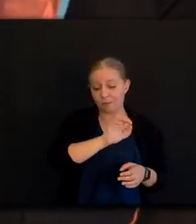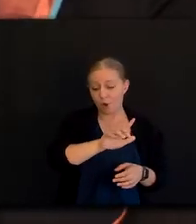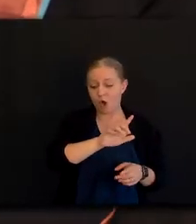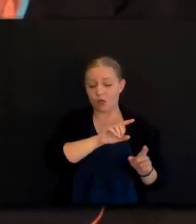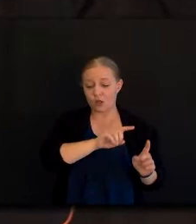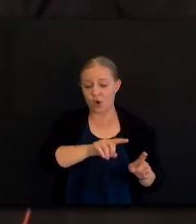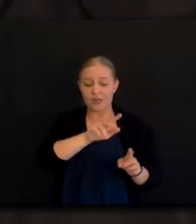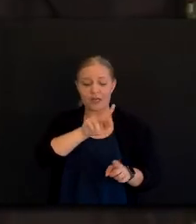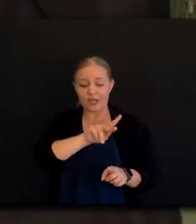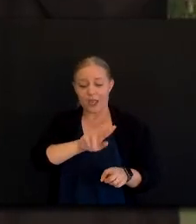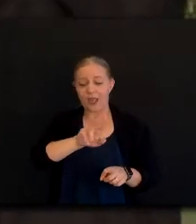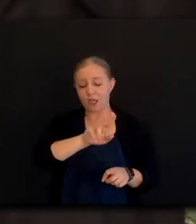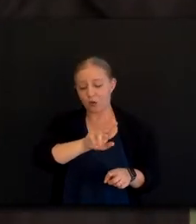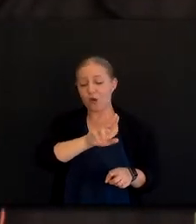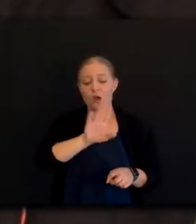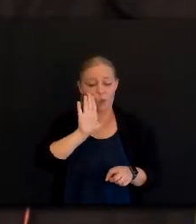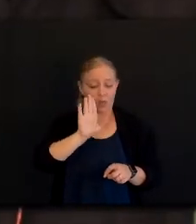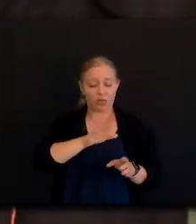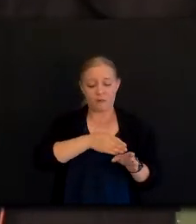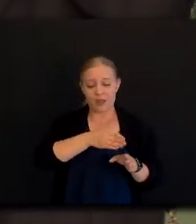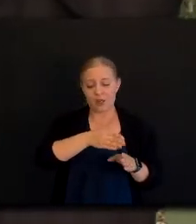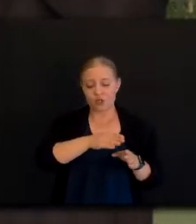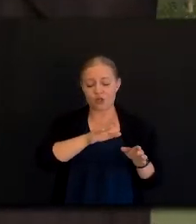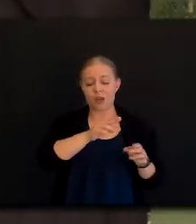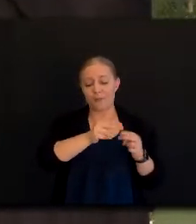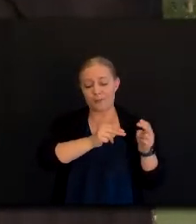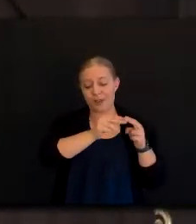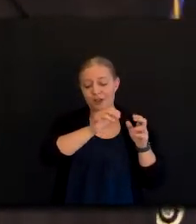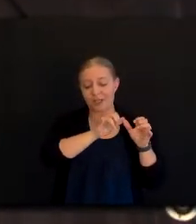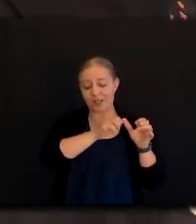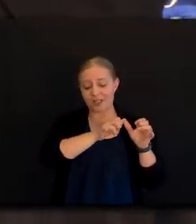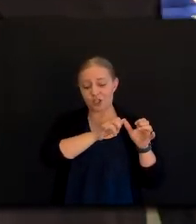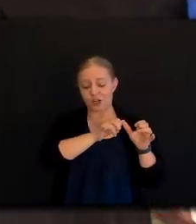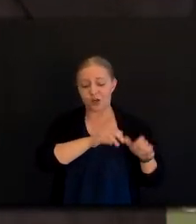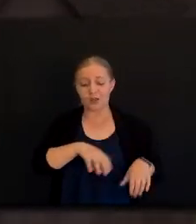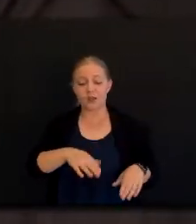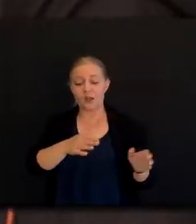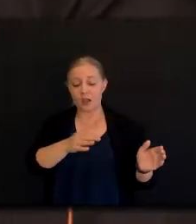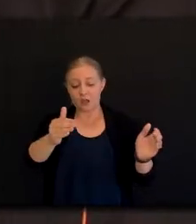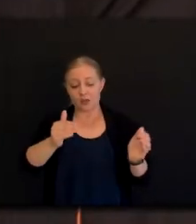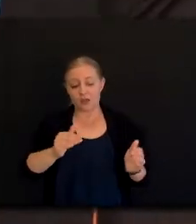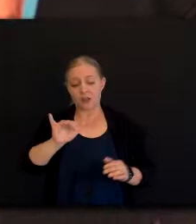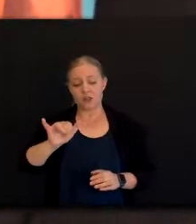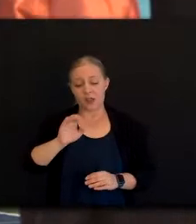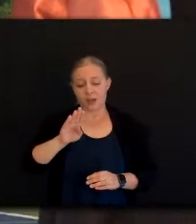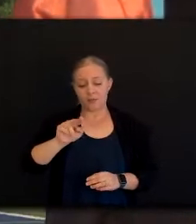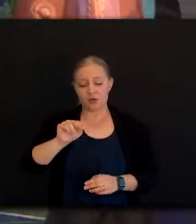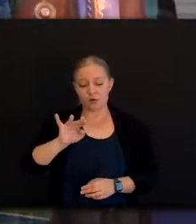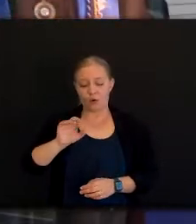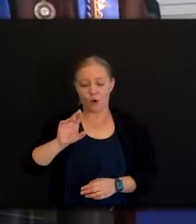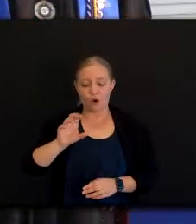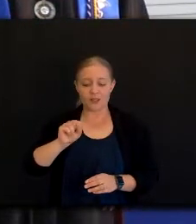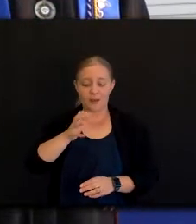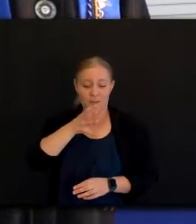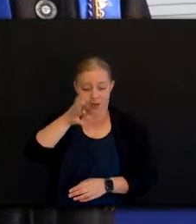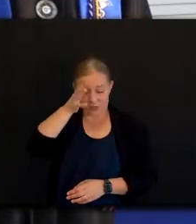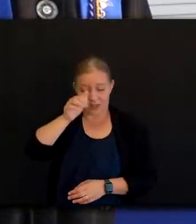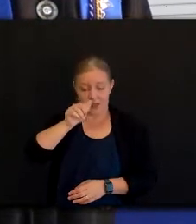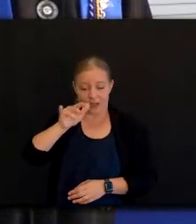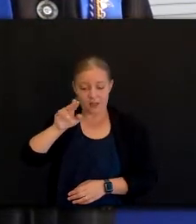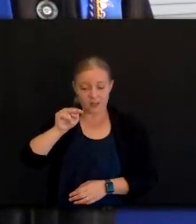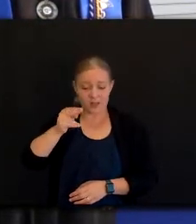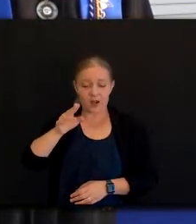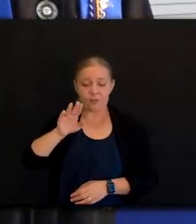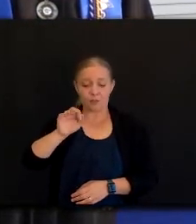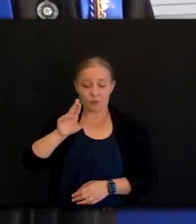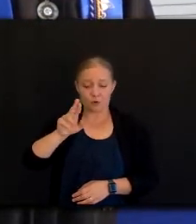are Allison and Brian Holdeman and Kat and Jason Norris. Jacob was involved in cross country, track and field, engineering